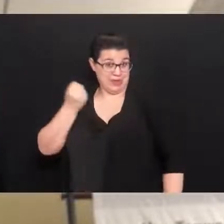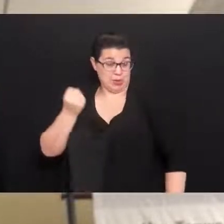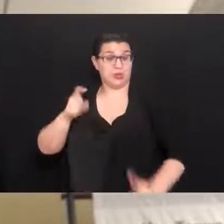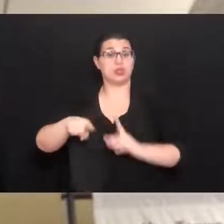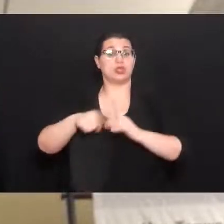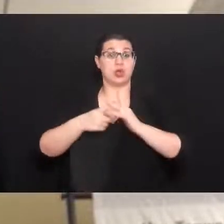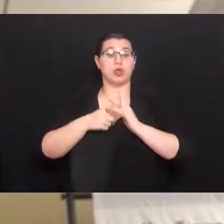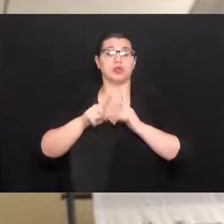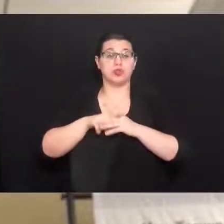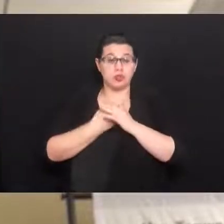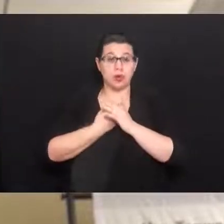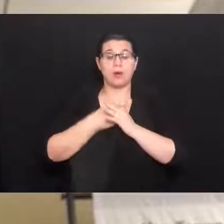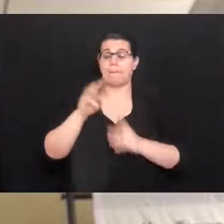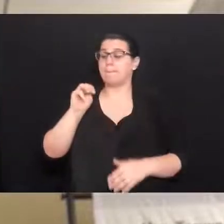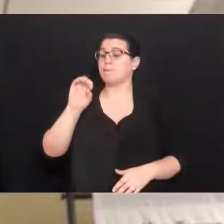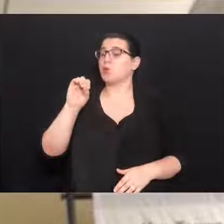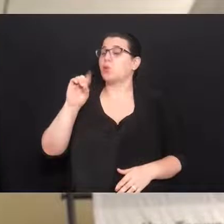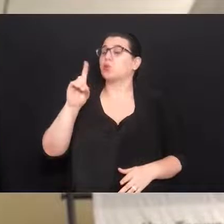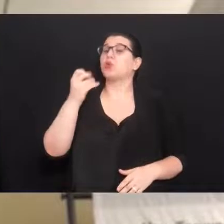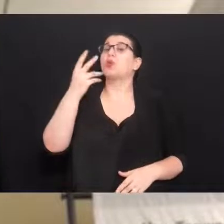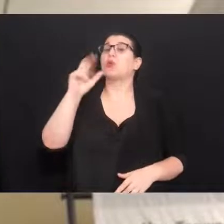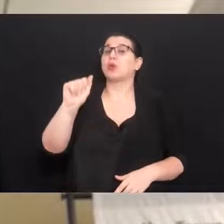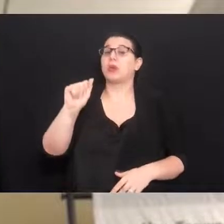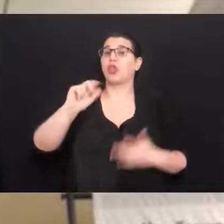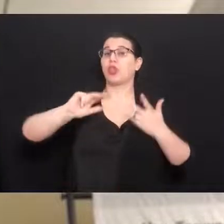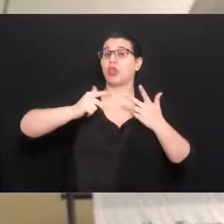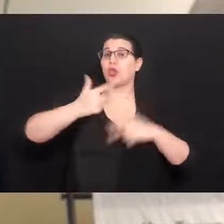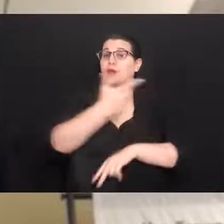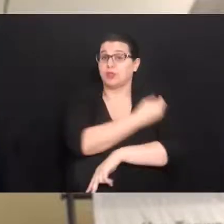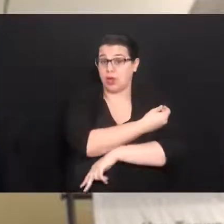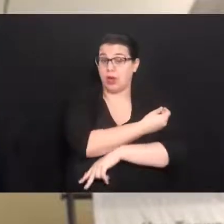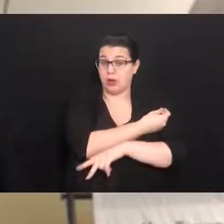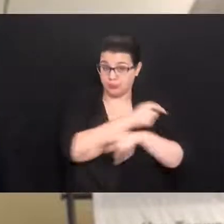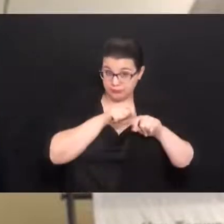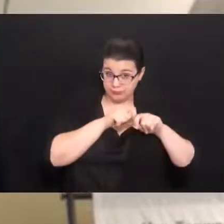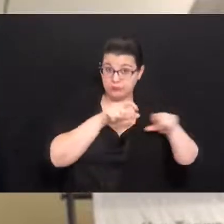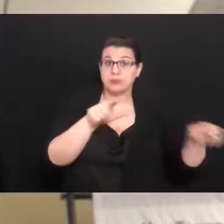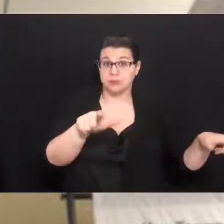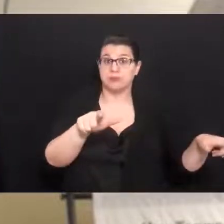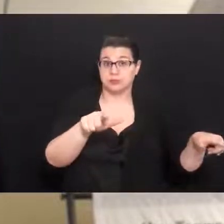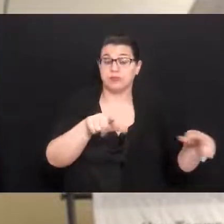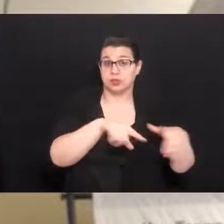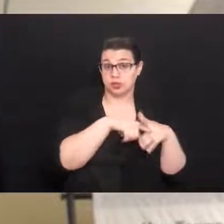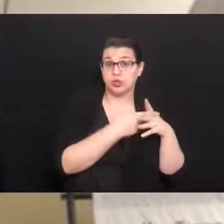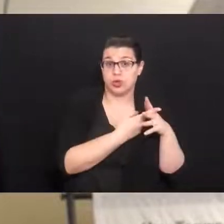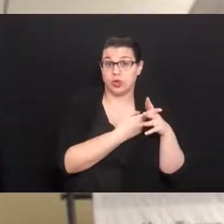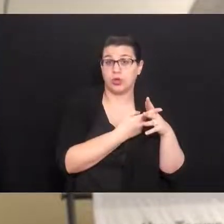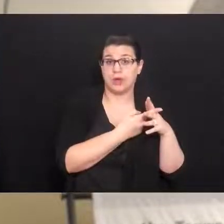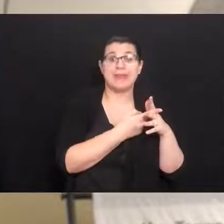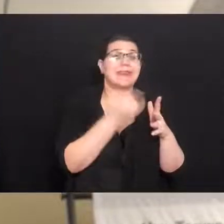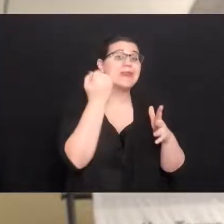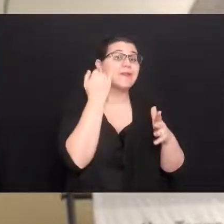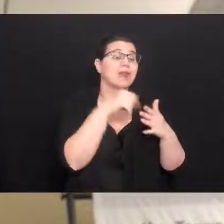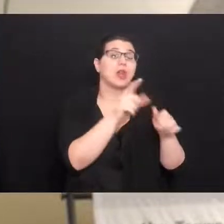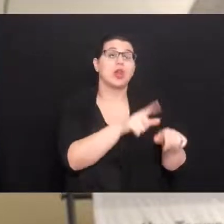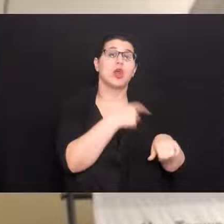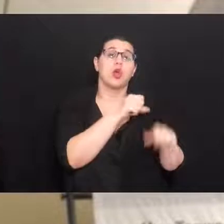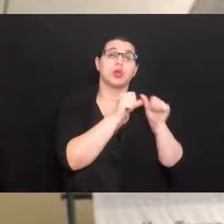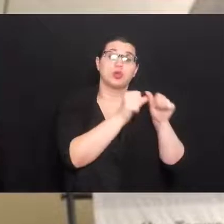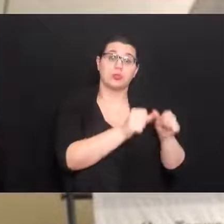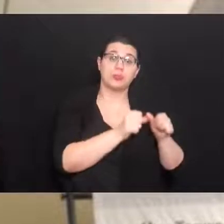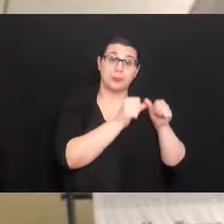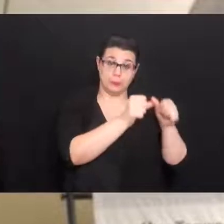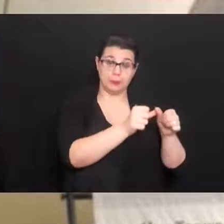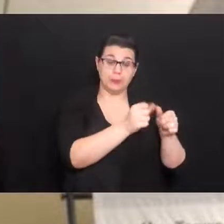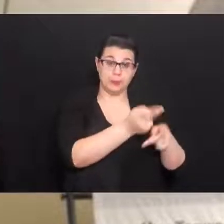for the Moderna booster for those individuals in those facilities. We will give